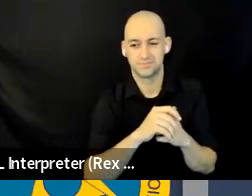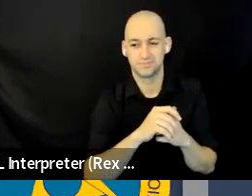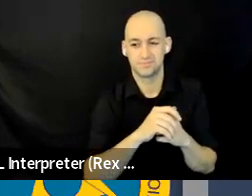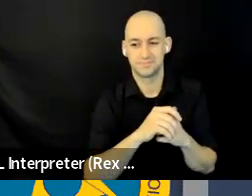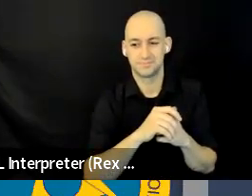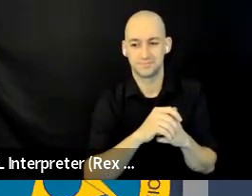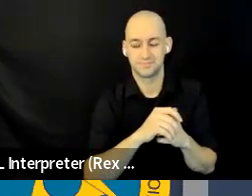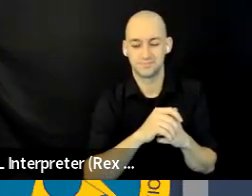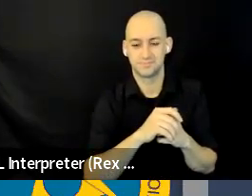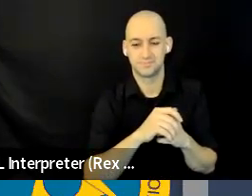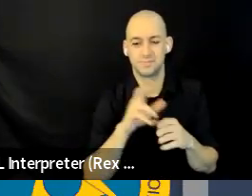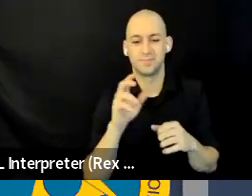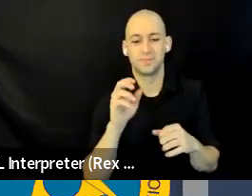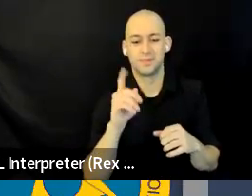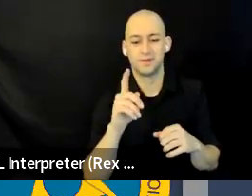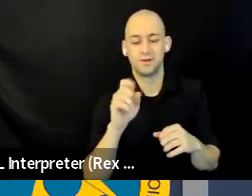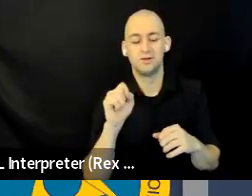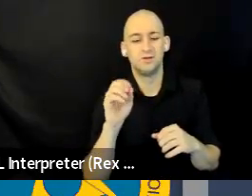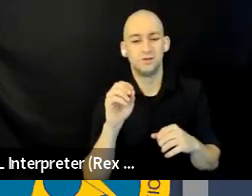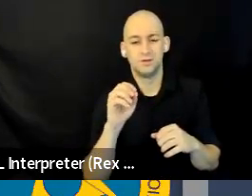I know. Yes.